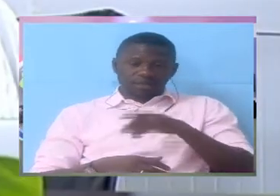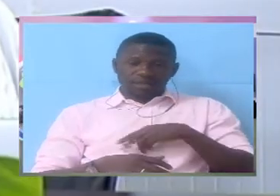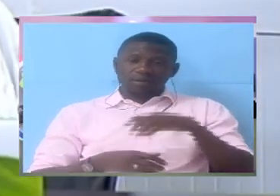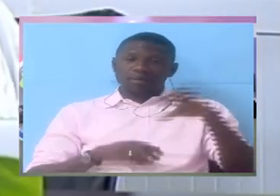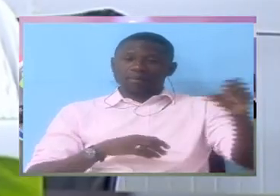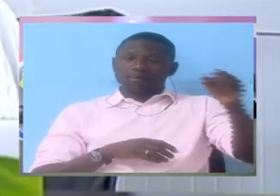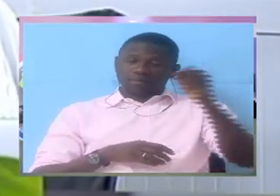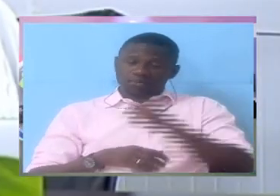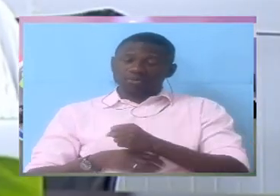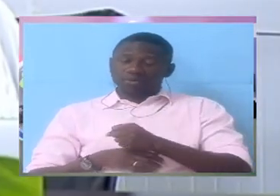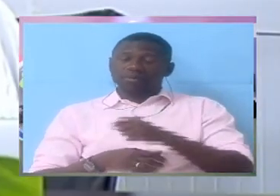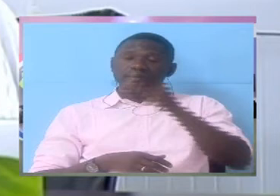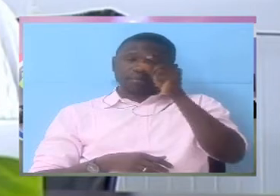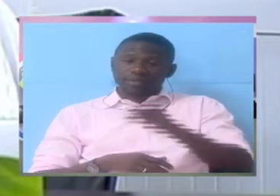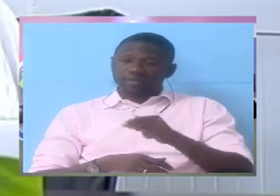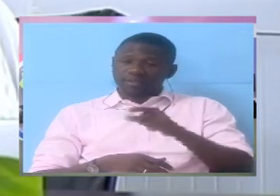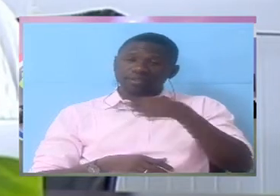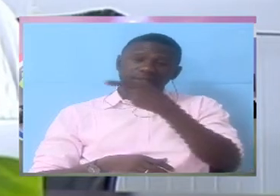Yes.